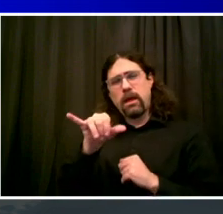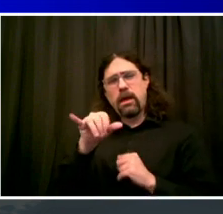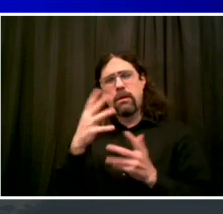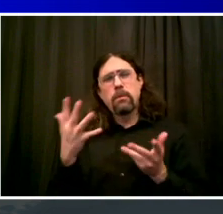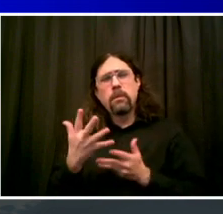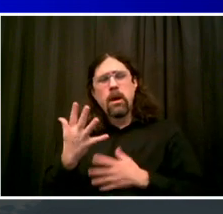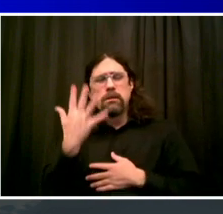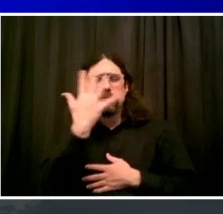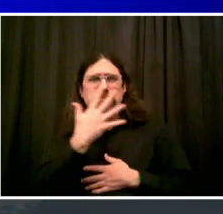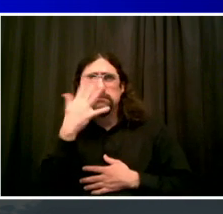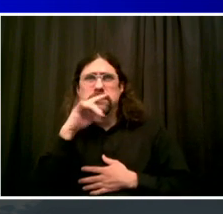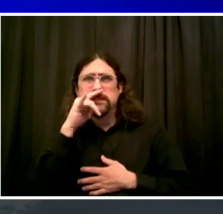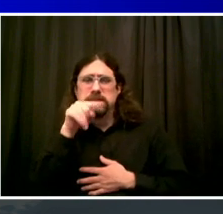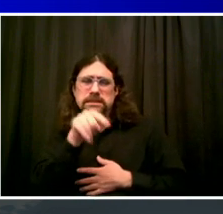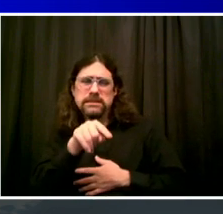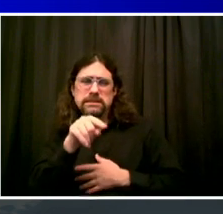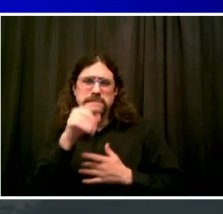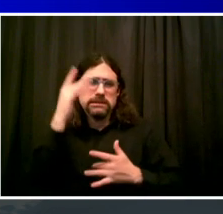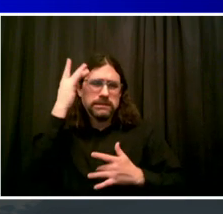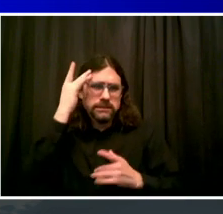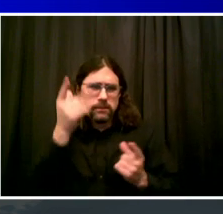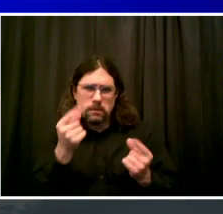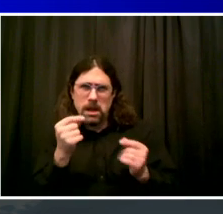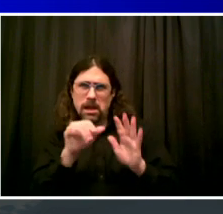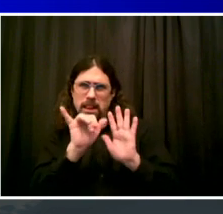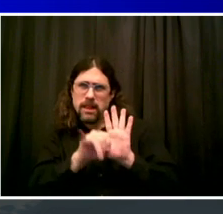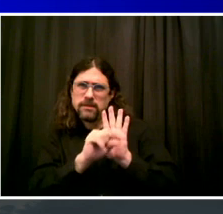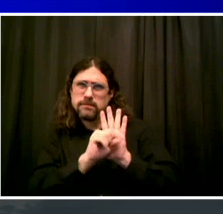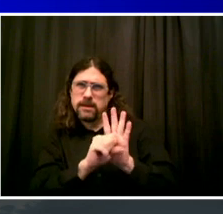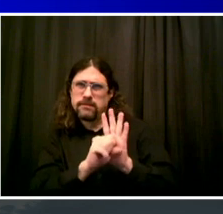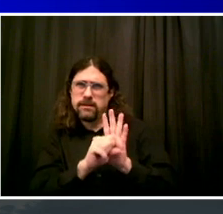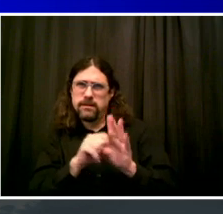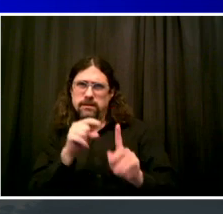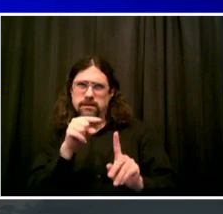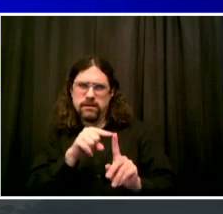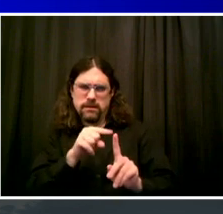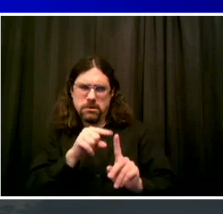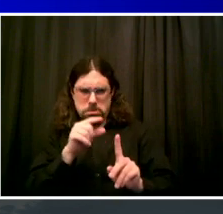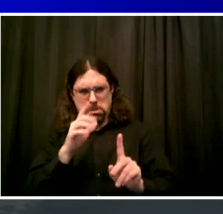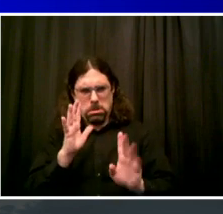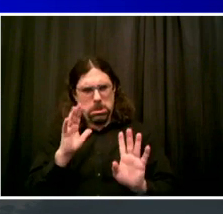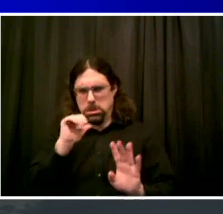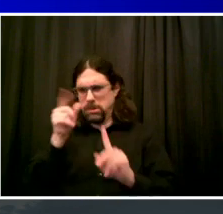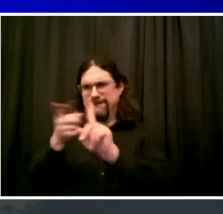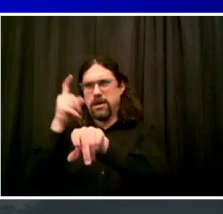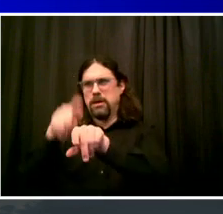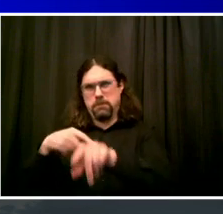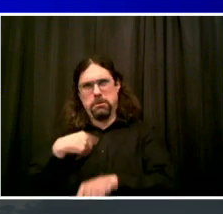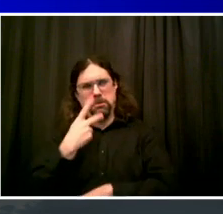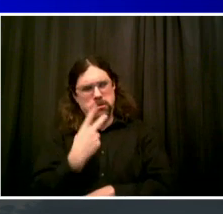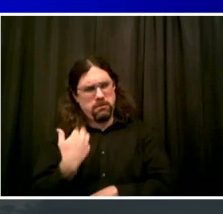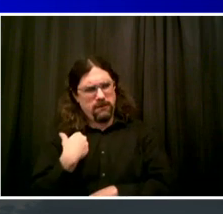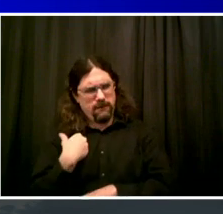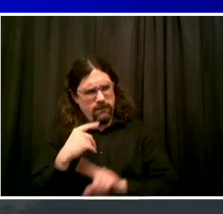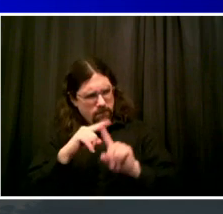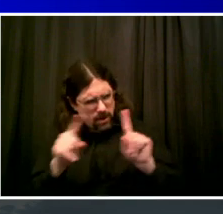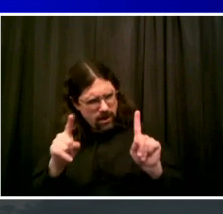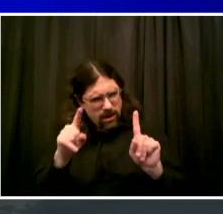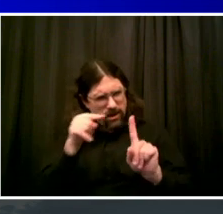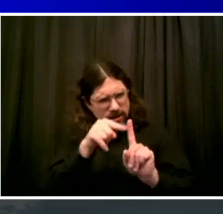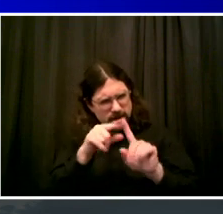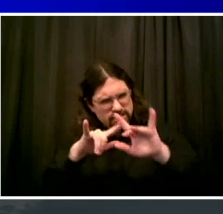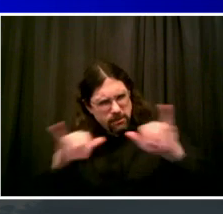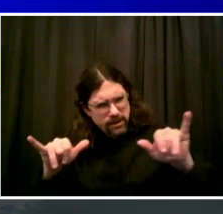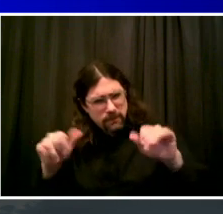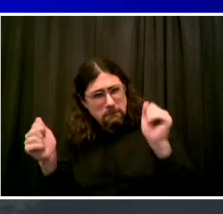causing particular concern. So I'm going to give you an update on the numbers here, and they continue